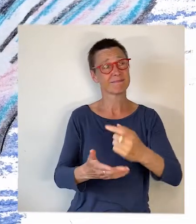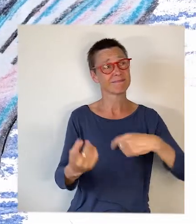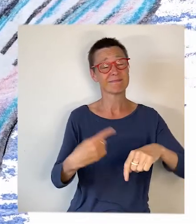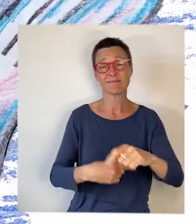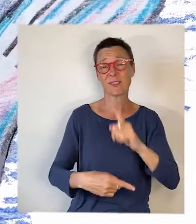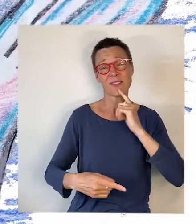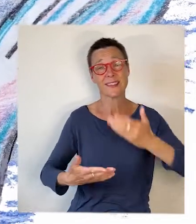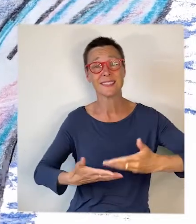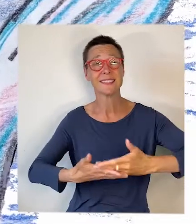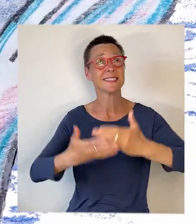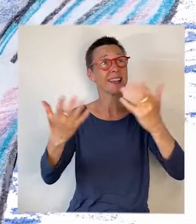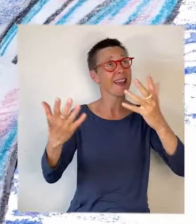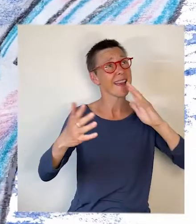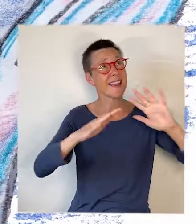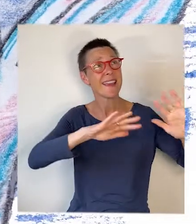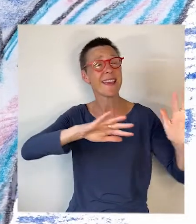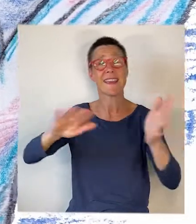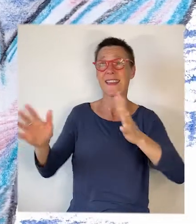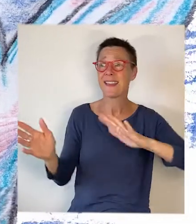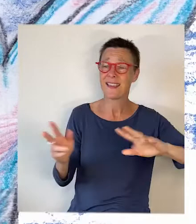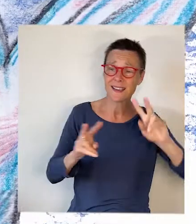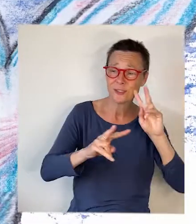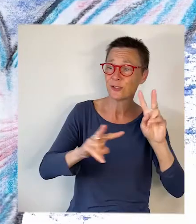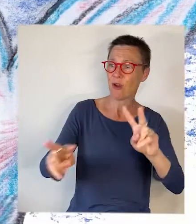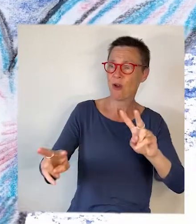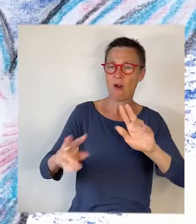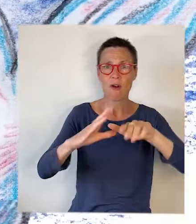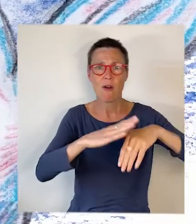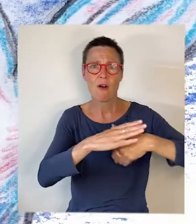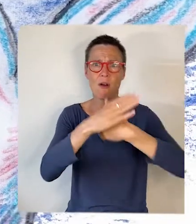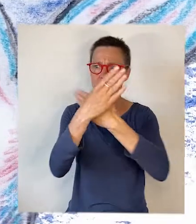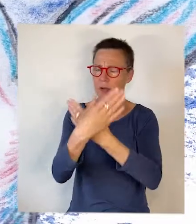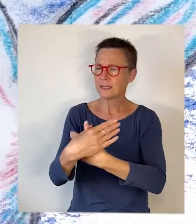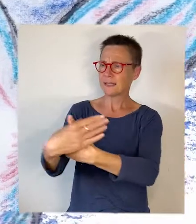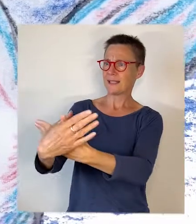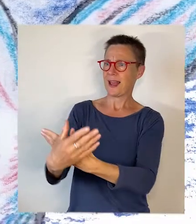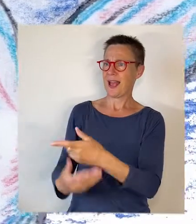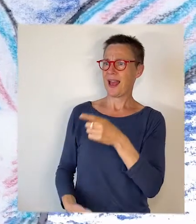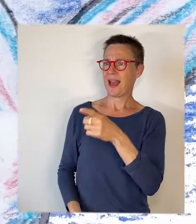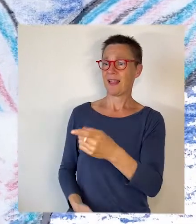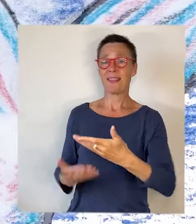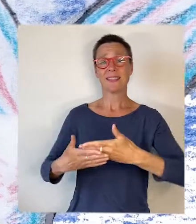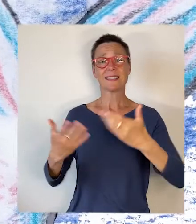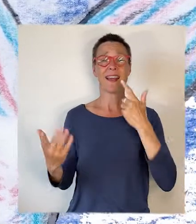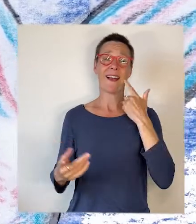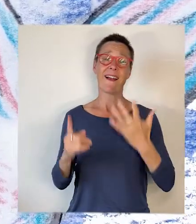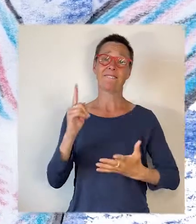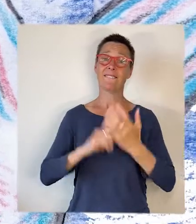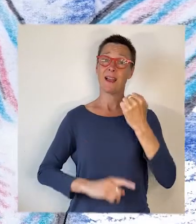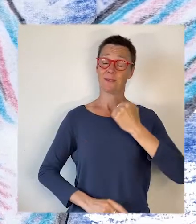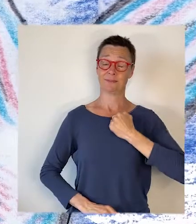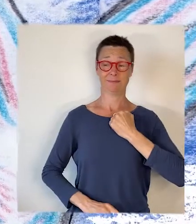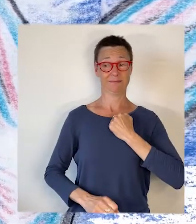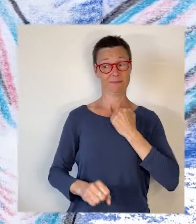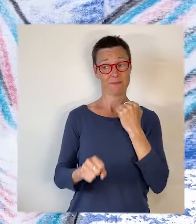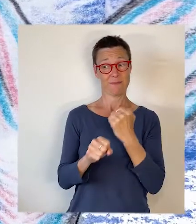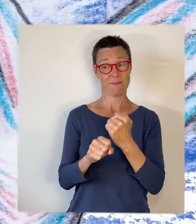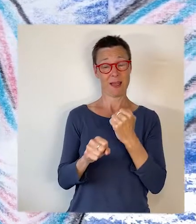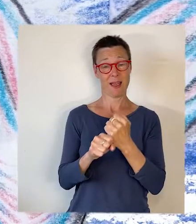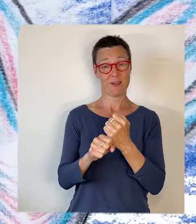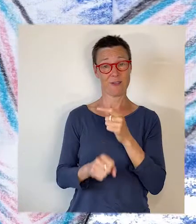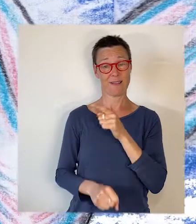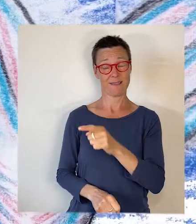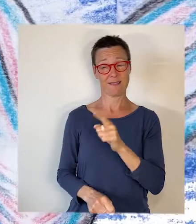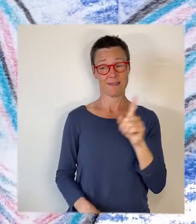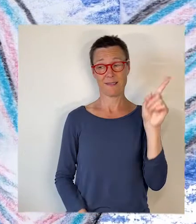wind was stirring that sail, I caught a glimpse of her shiny tail on the day I found out